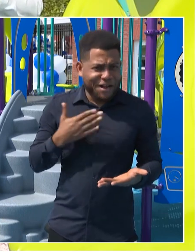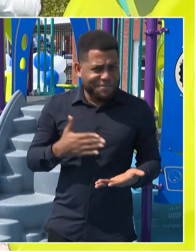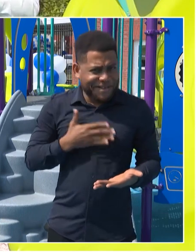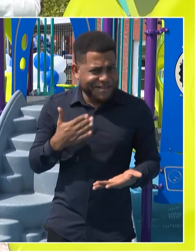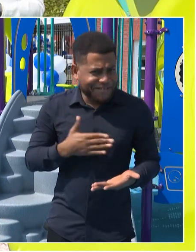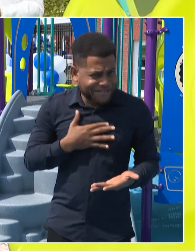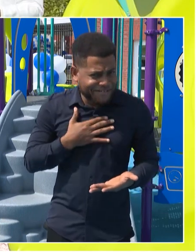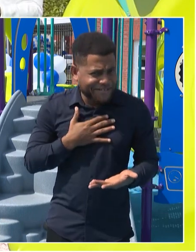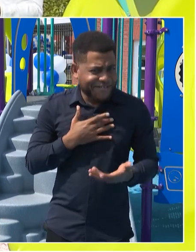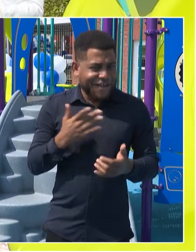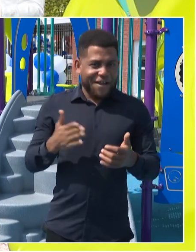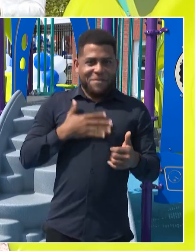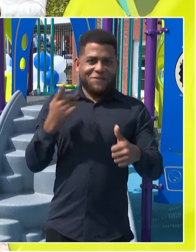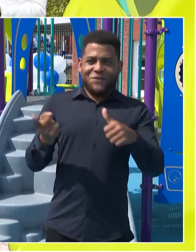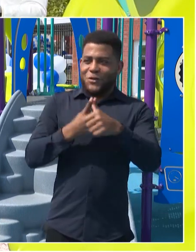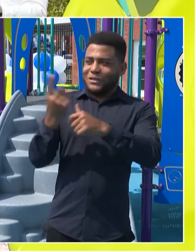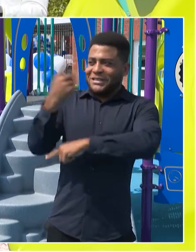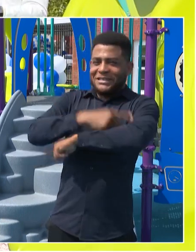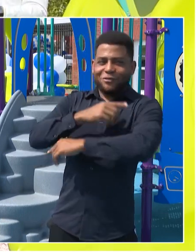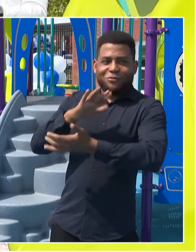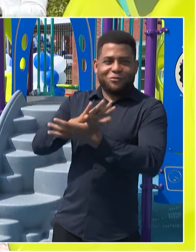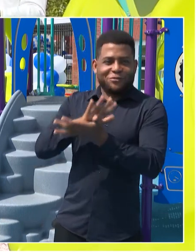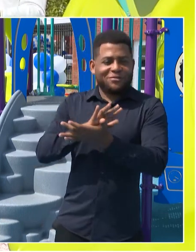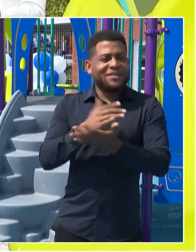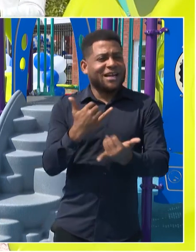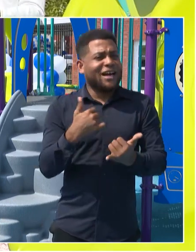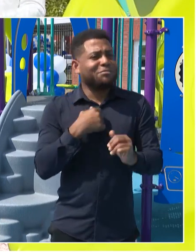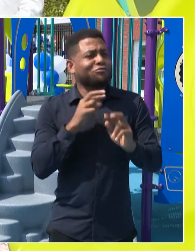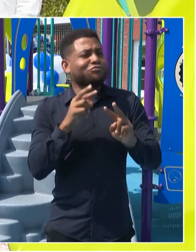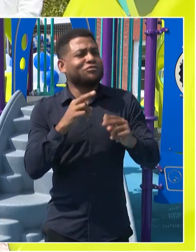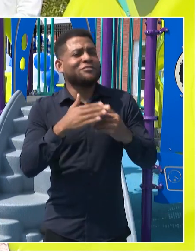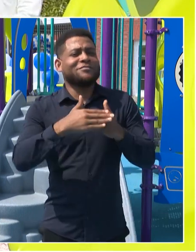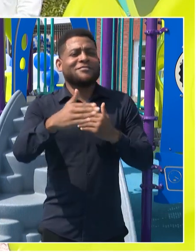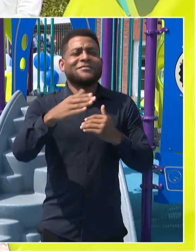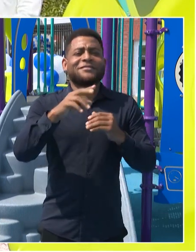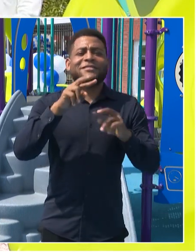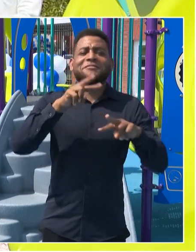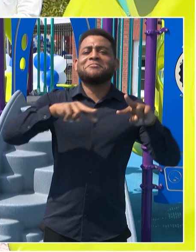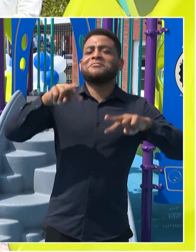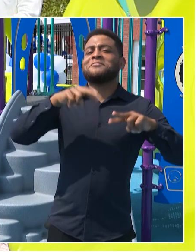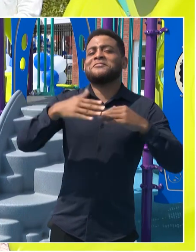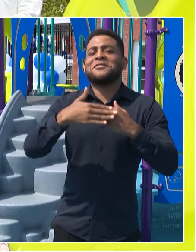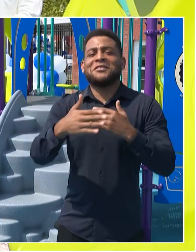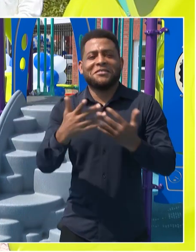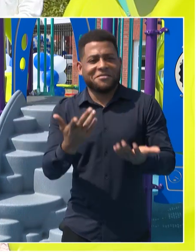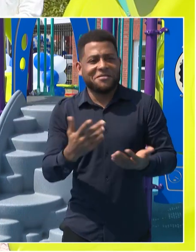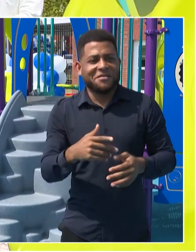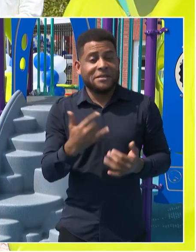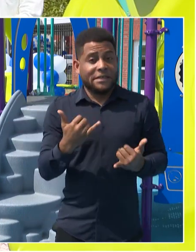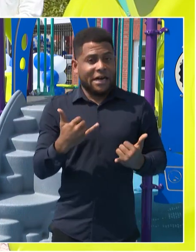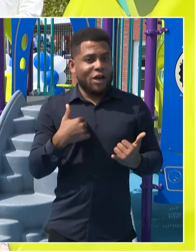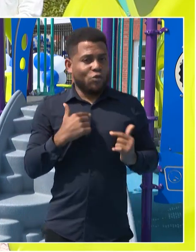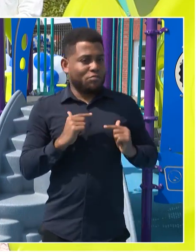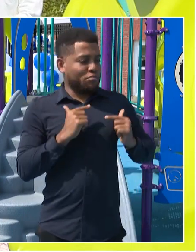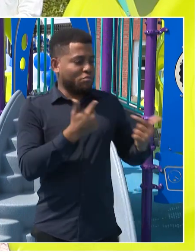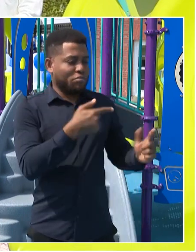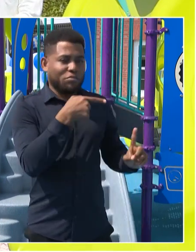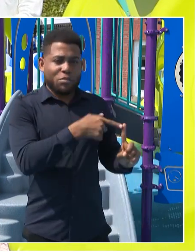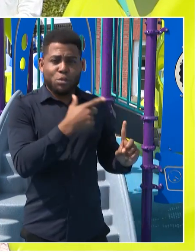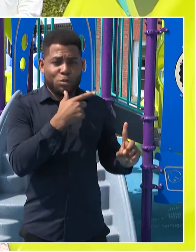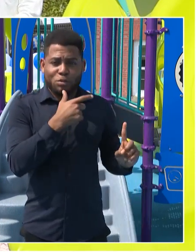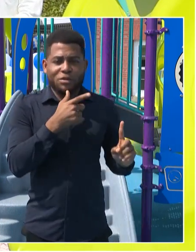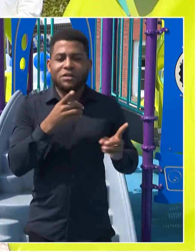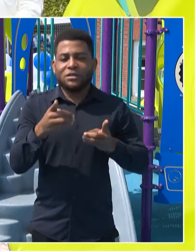So with that, I'm going to ask Director Hunter and Chancellor Farabee to speak briefly, and then we'll cut the